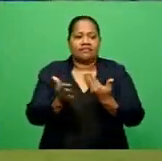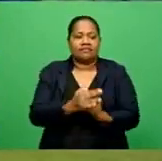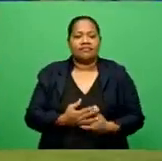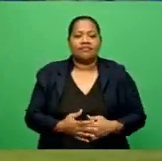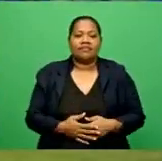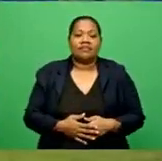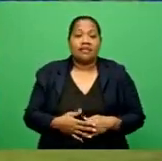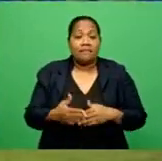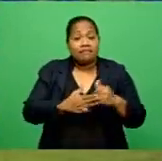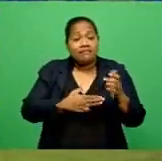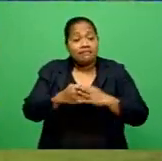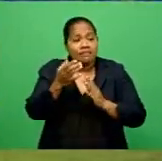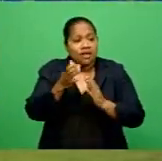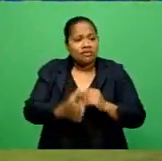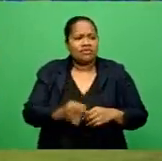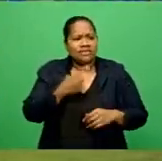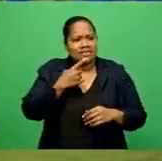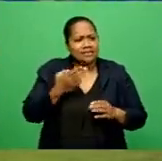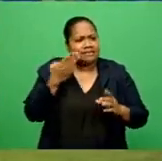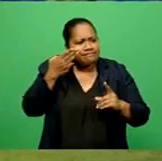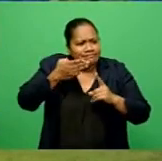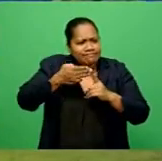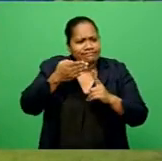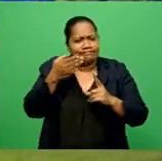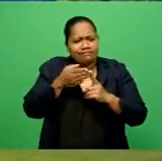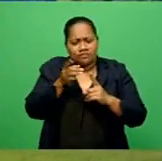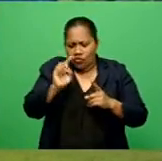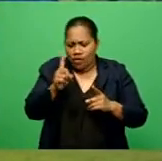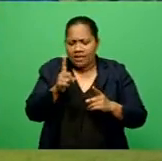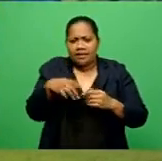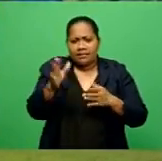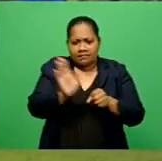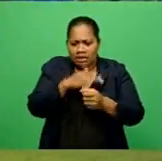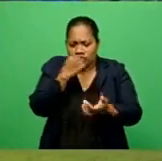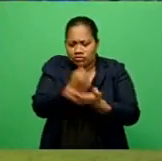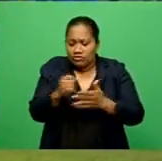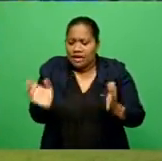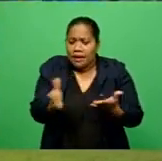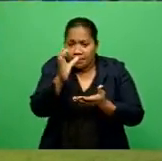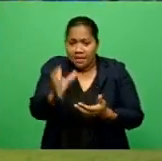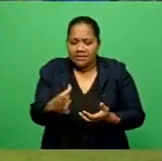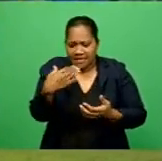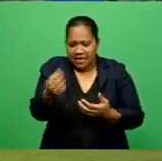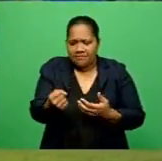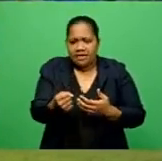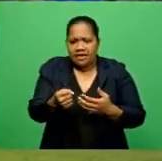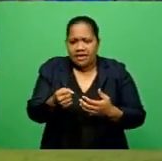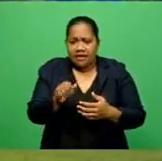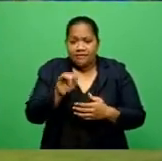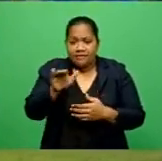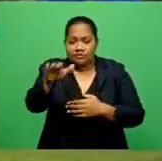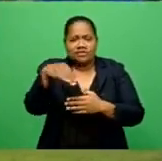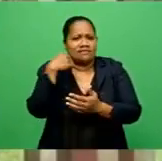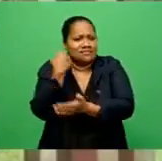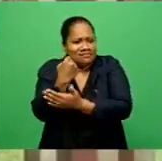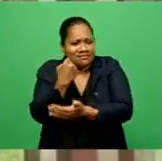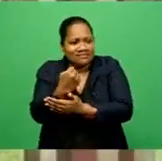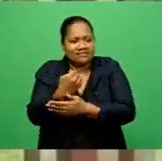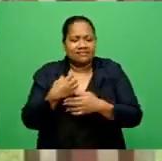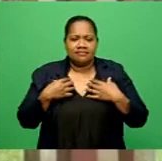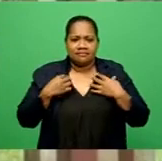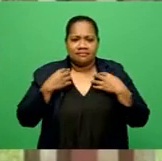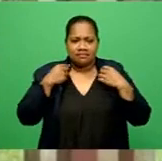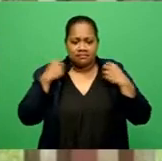says their main aim now is ensuring their players have a secure future in rugby. Our main target is for